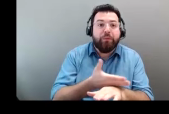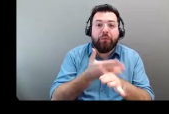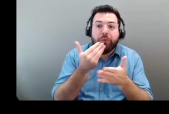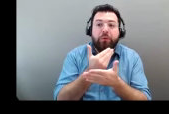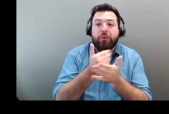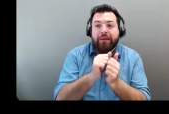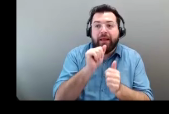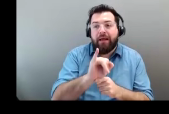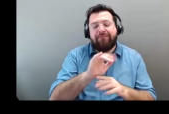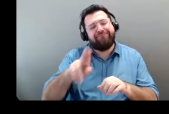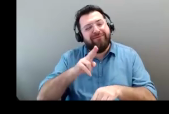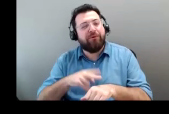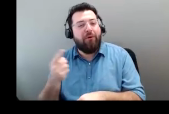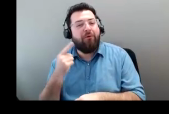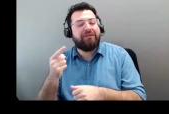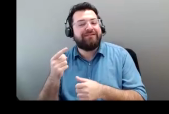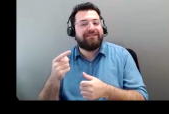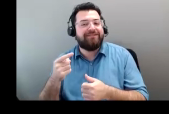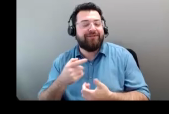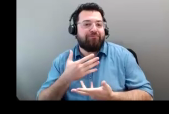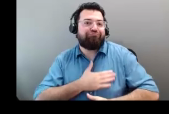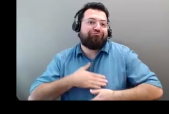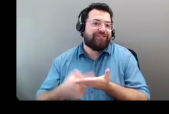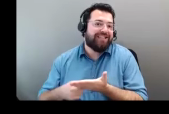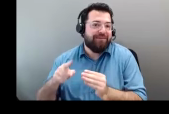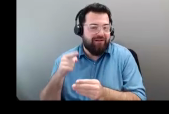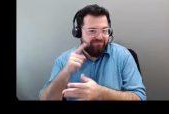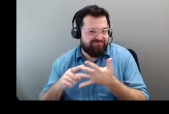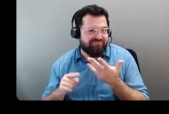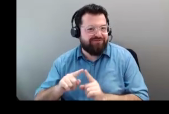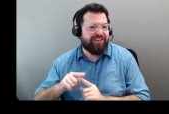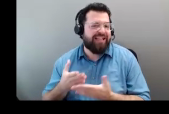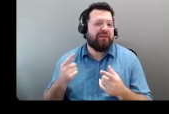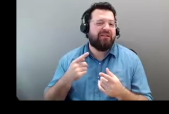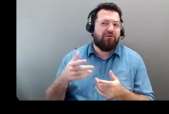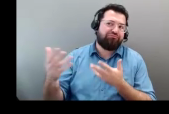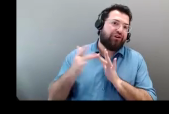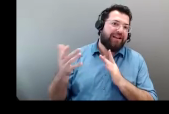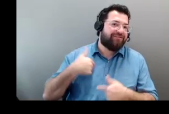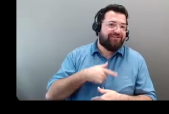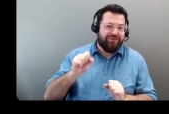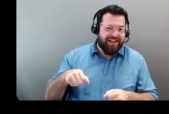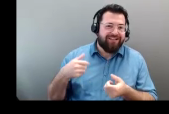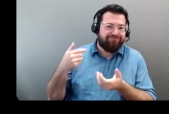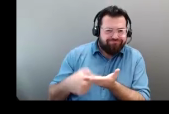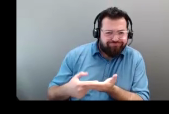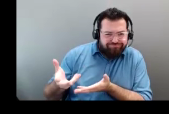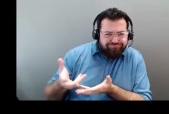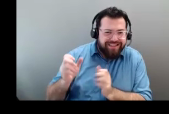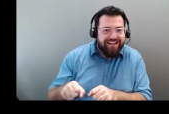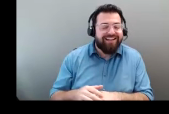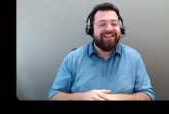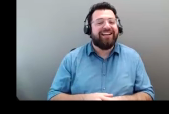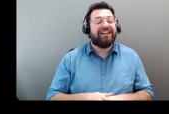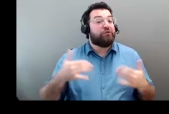in talking about those things. So seek us out and we can chat about that. But the conversation we're going to have today is about